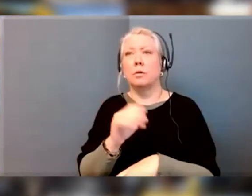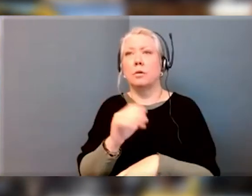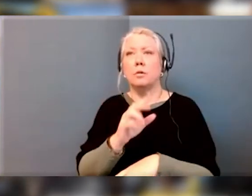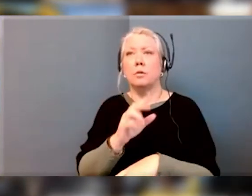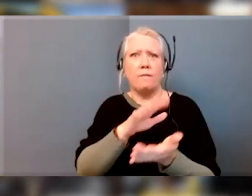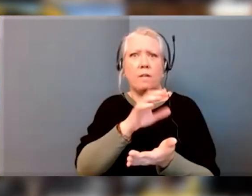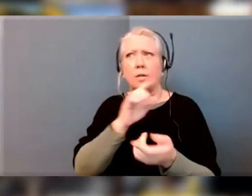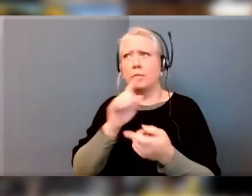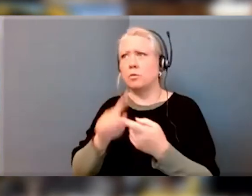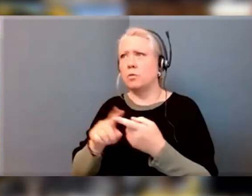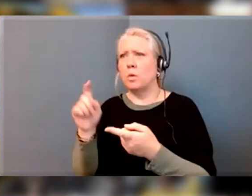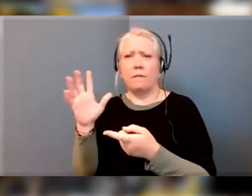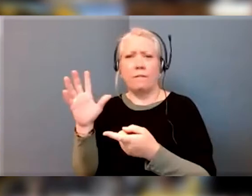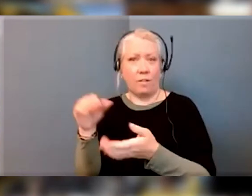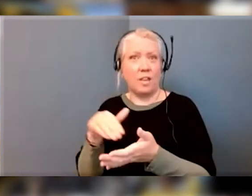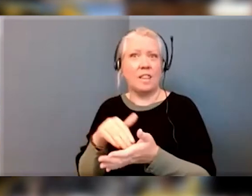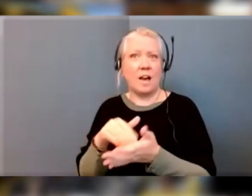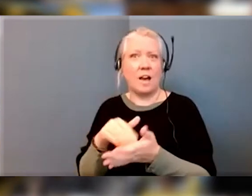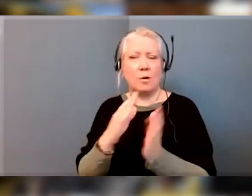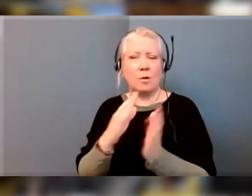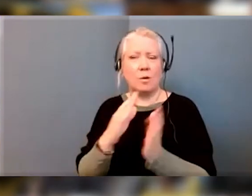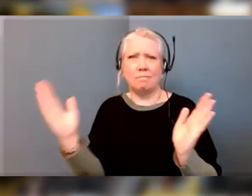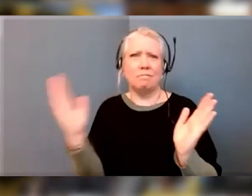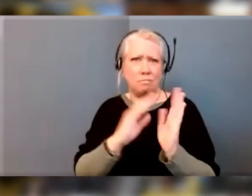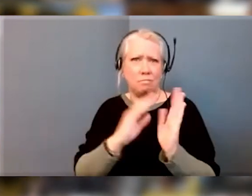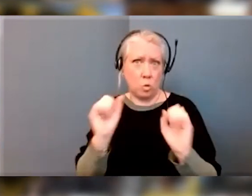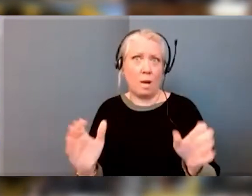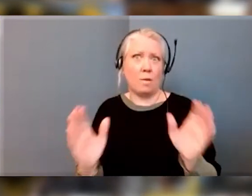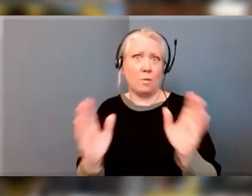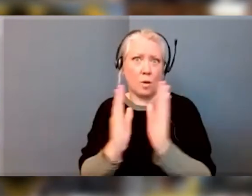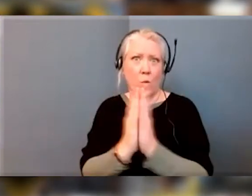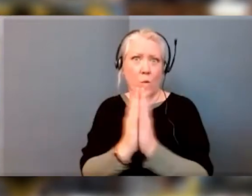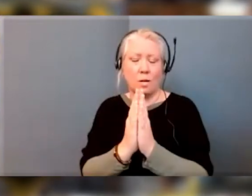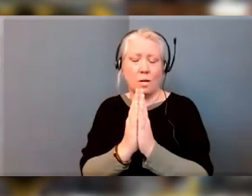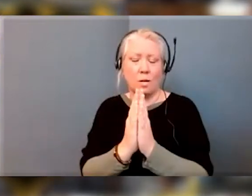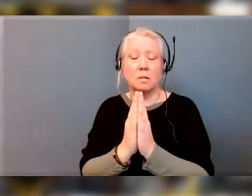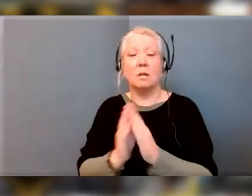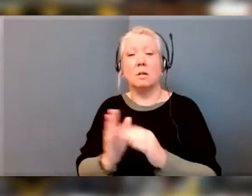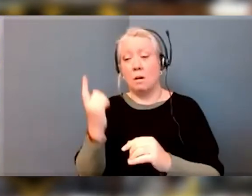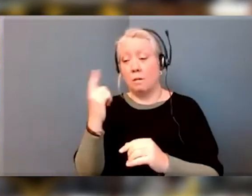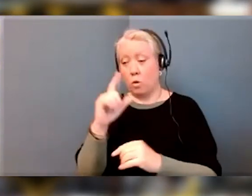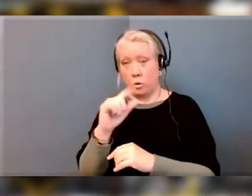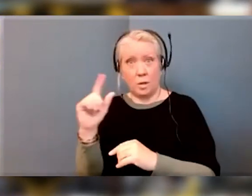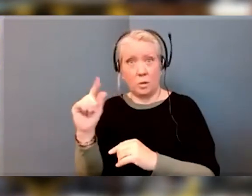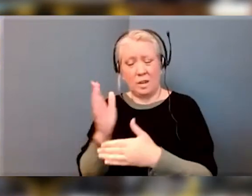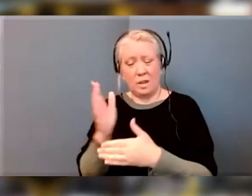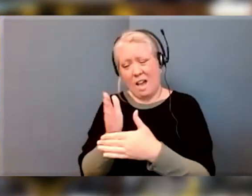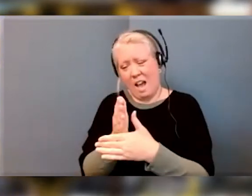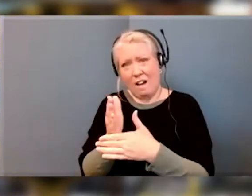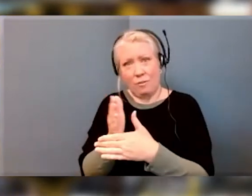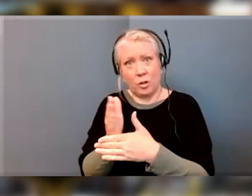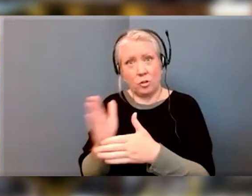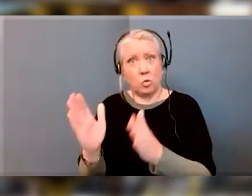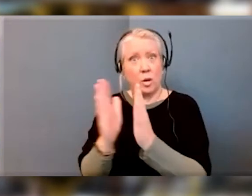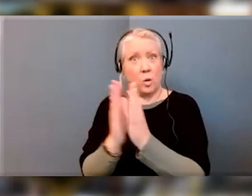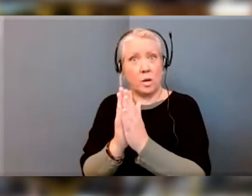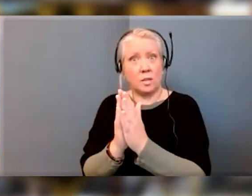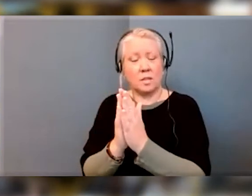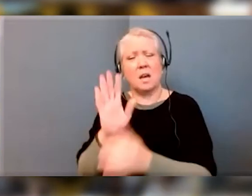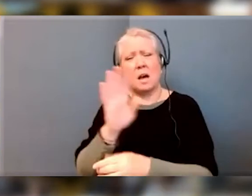and 150,000. Just for your information, in 2020, the average grant was about